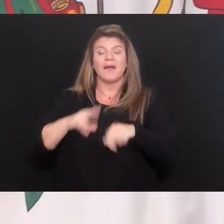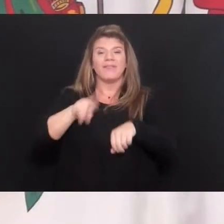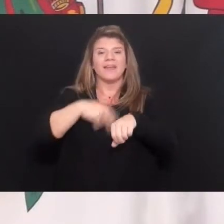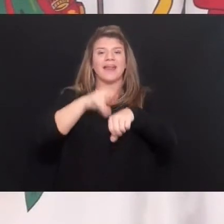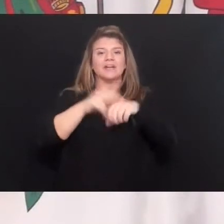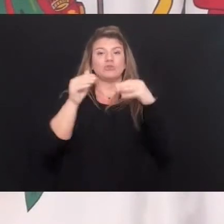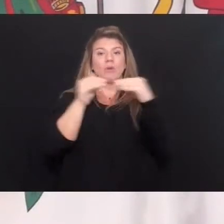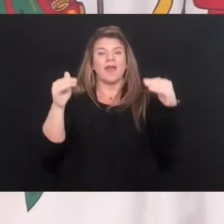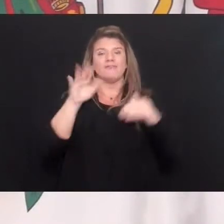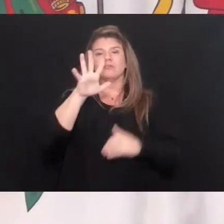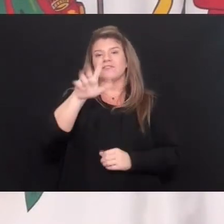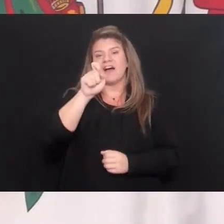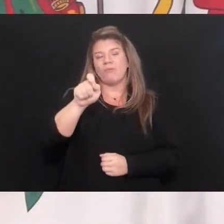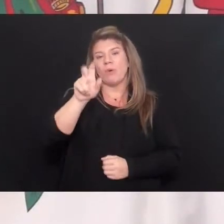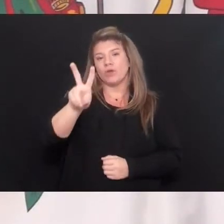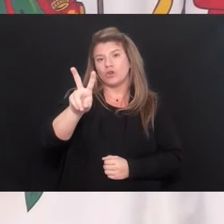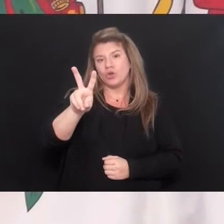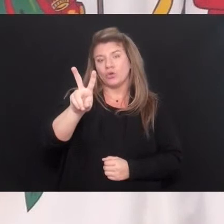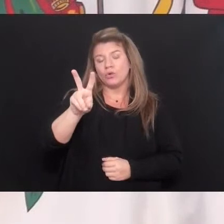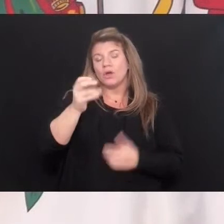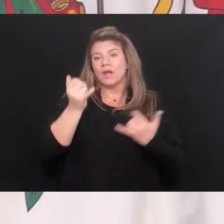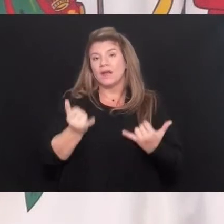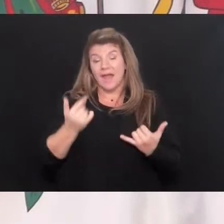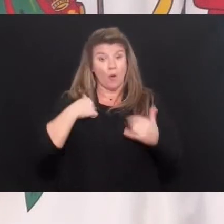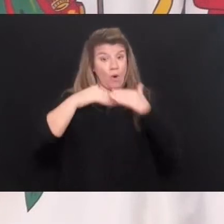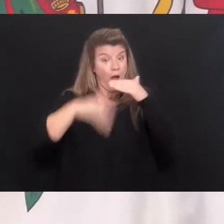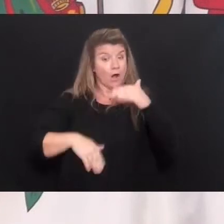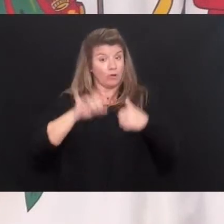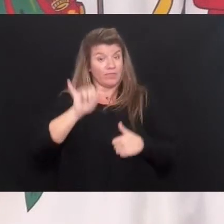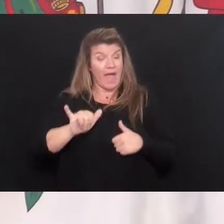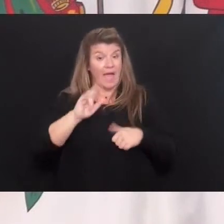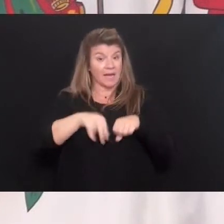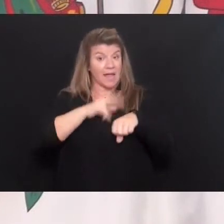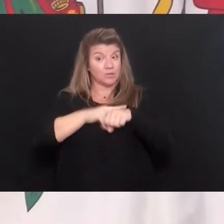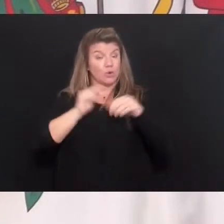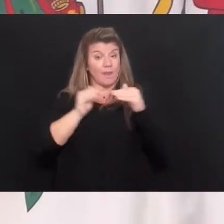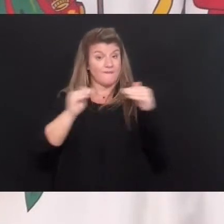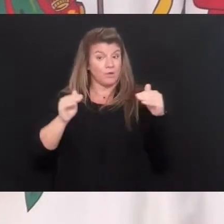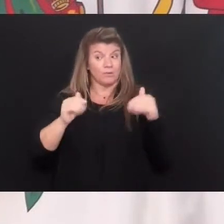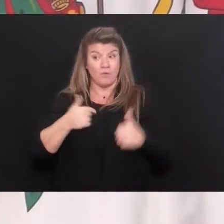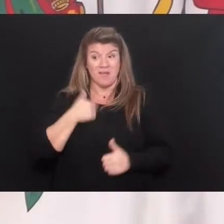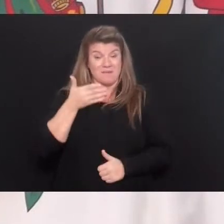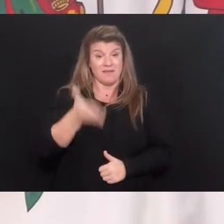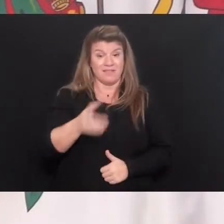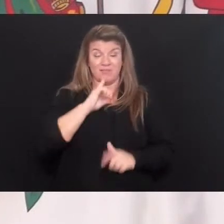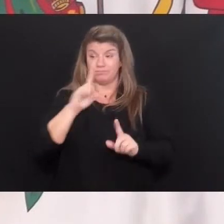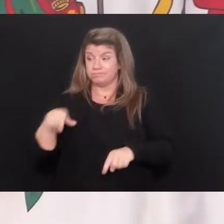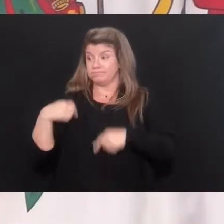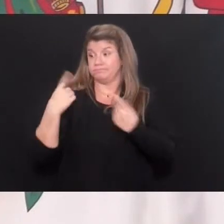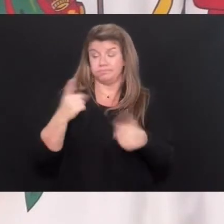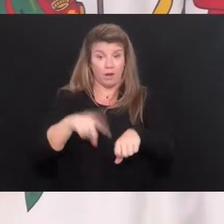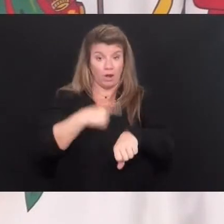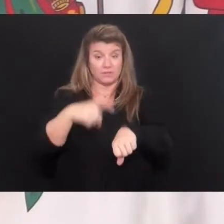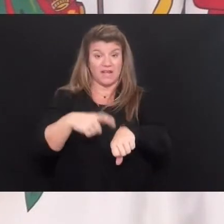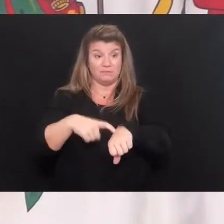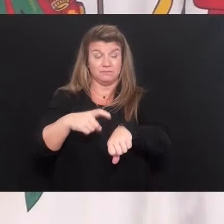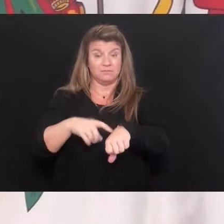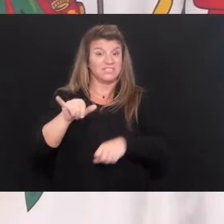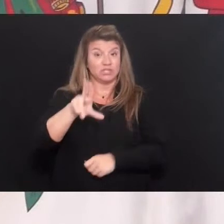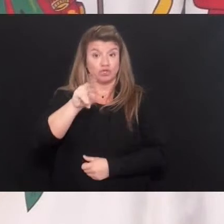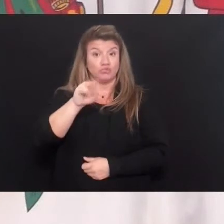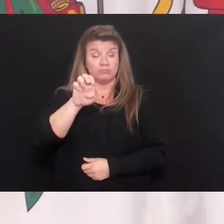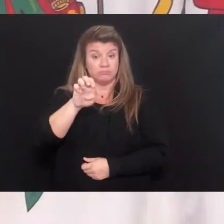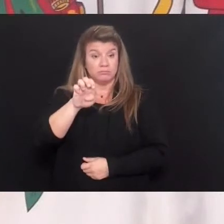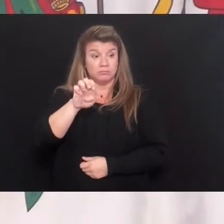at 5.2. We're under the national level, and we've been there for a long time. We've been there since June